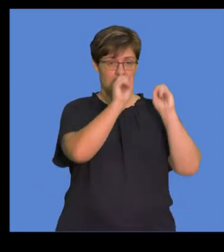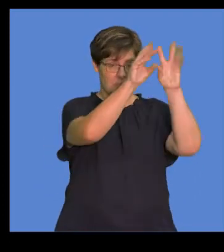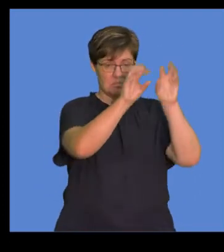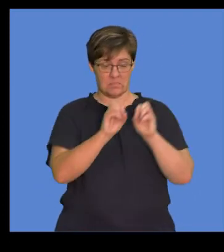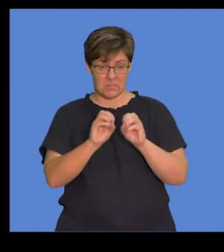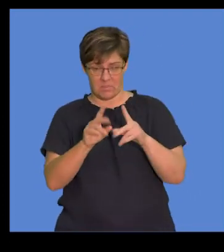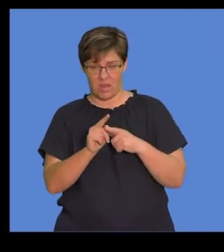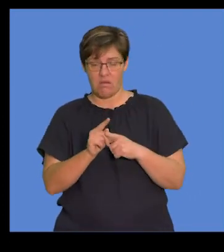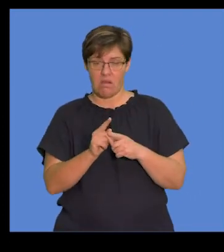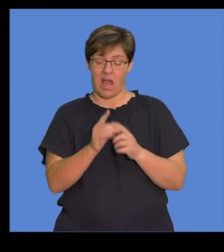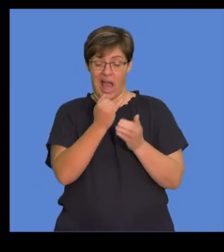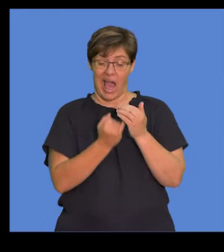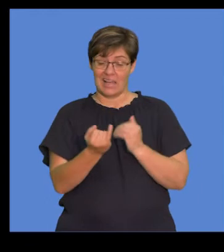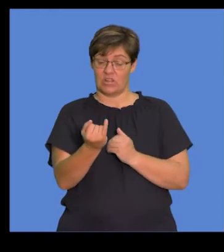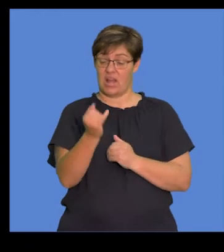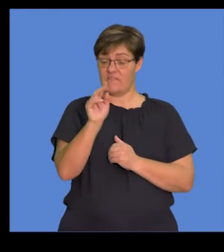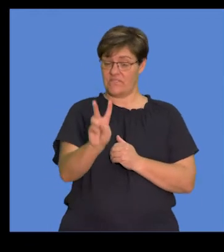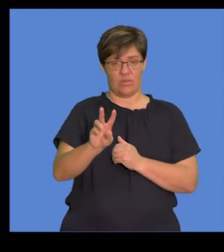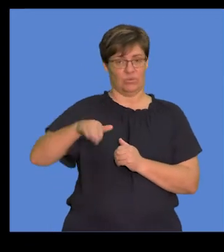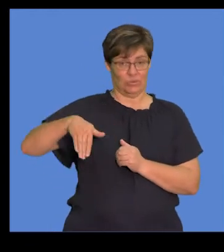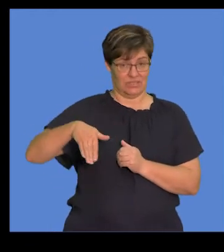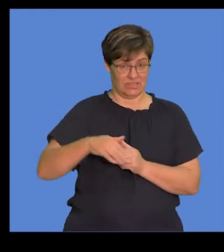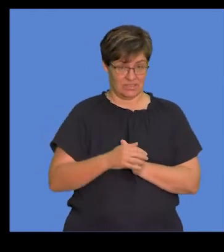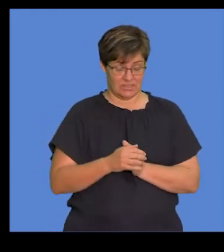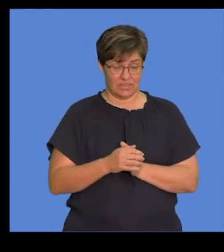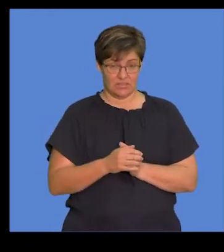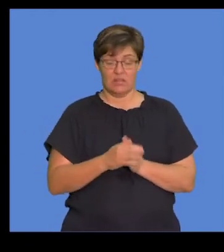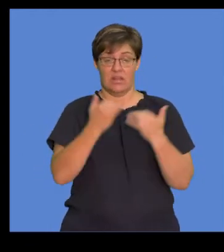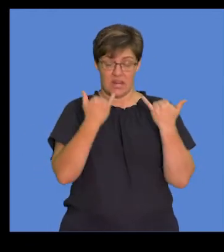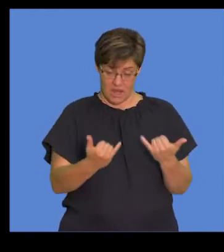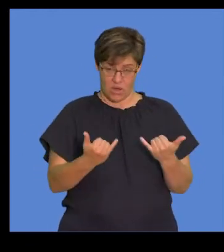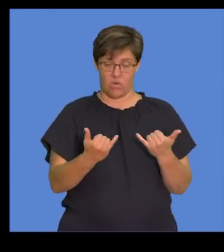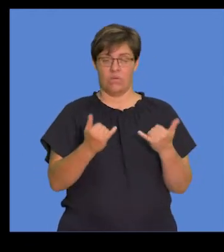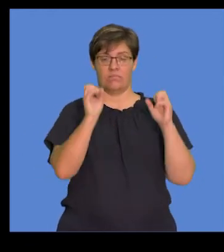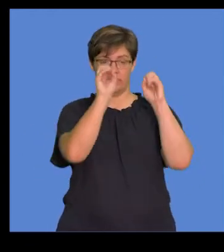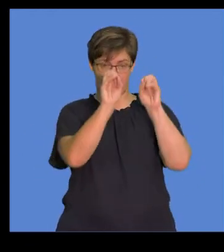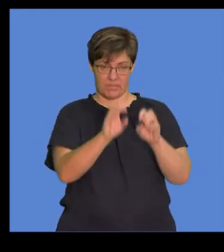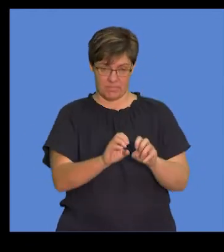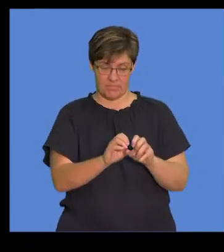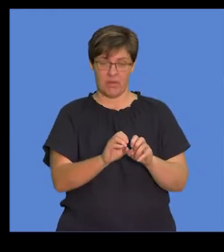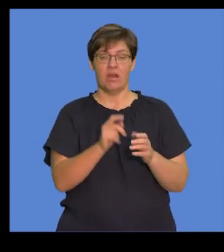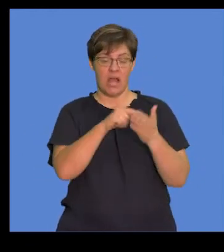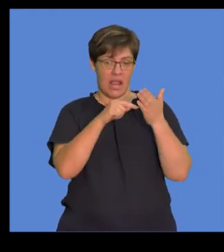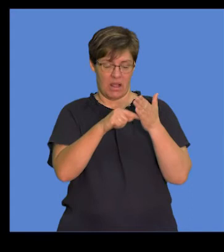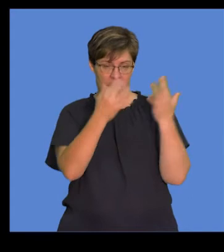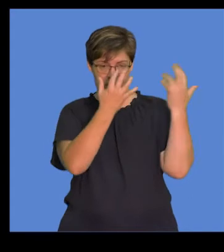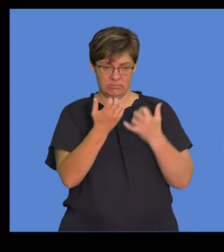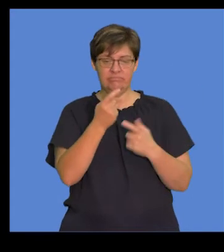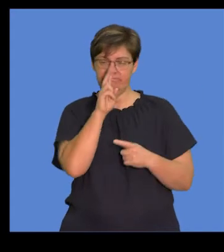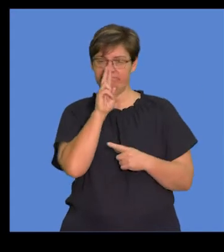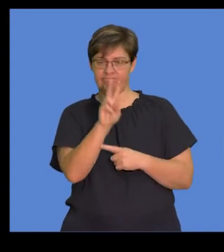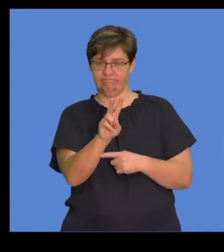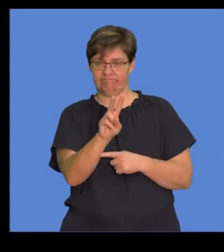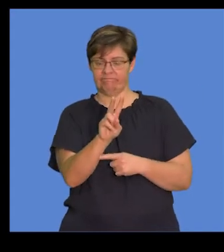substitution without even trying to isolate V. Okay, so we'll do the calculation so that we get the magnitude